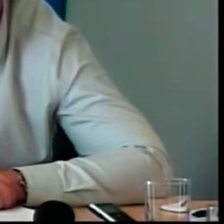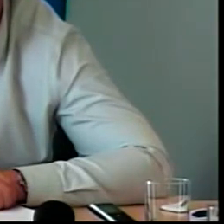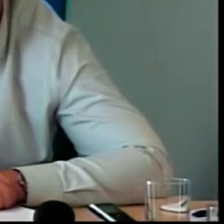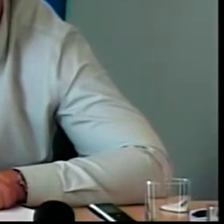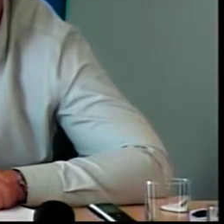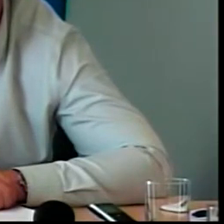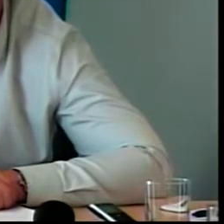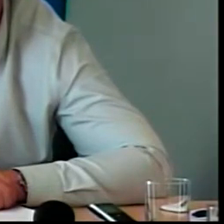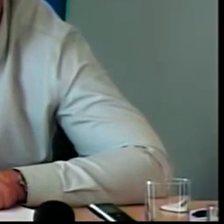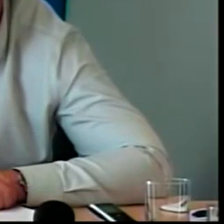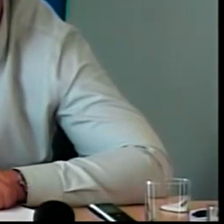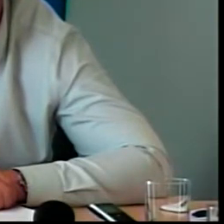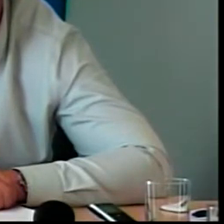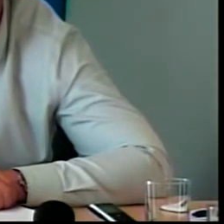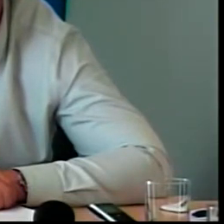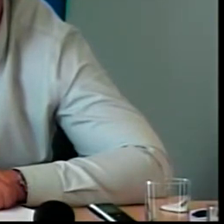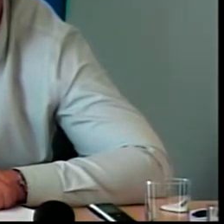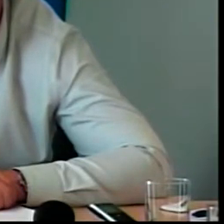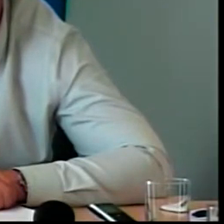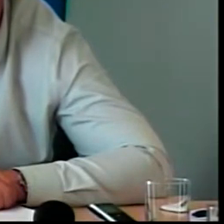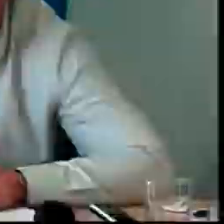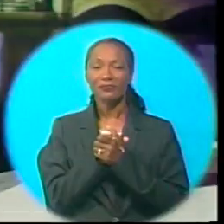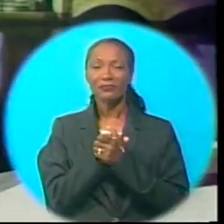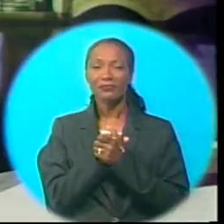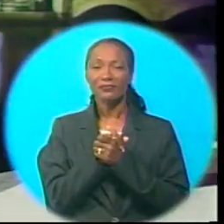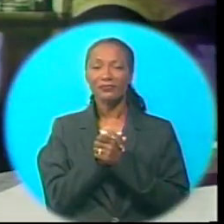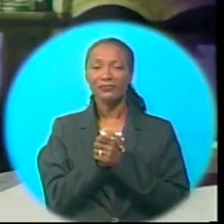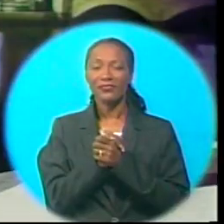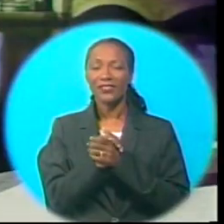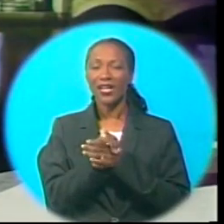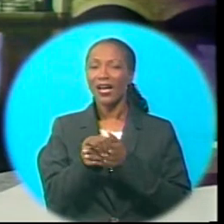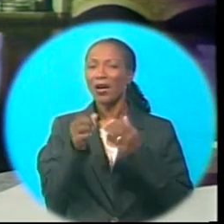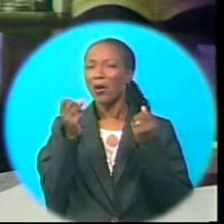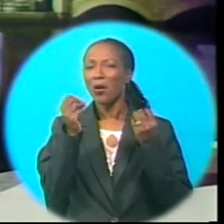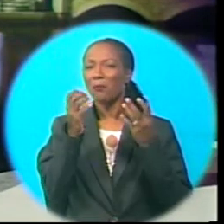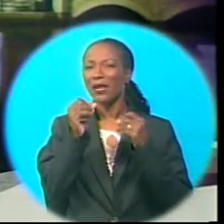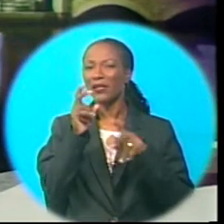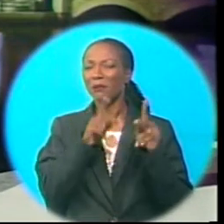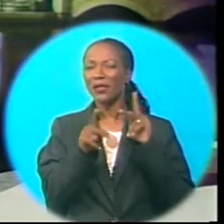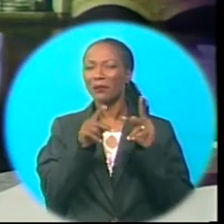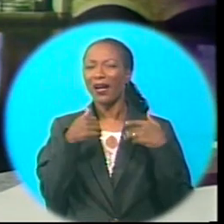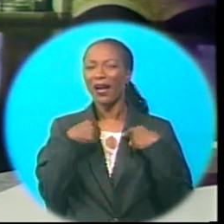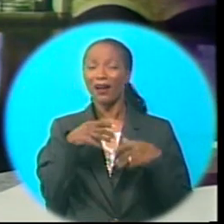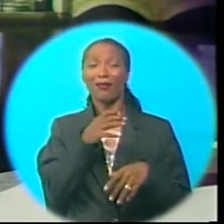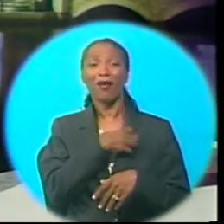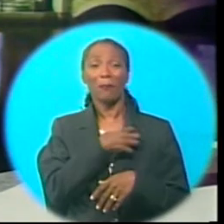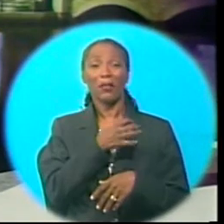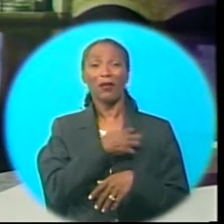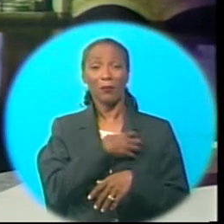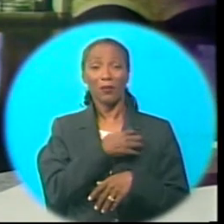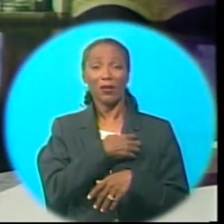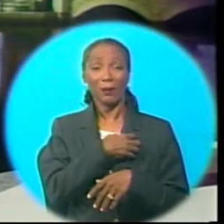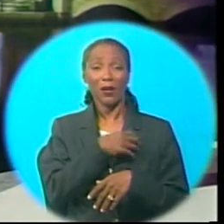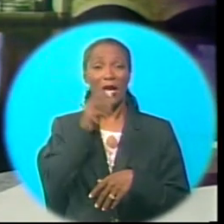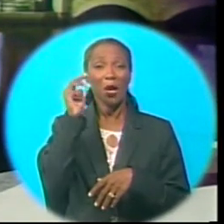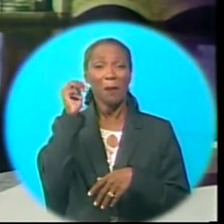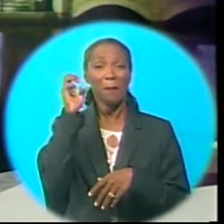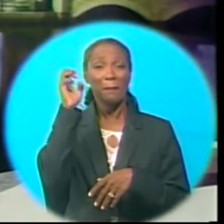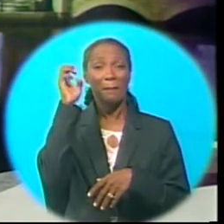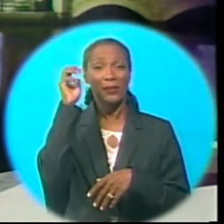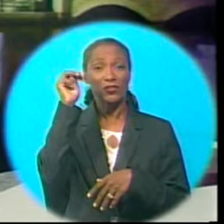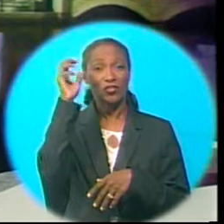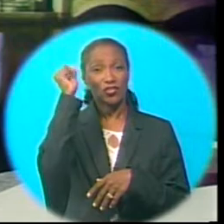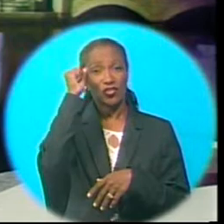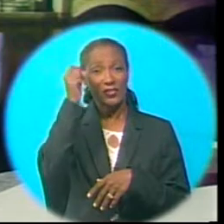and that notification would have gone out to people about that. Well, as it relates to the numerous complaints from customers, Mr. Sheehy says